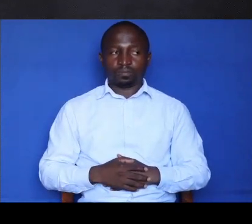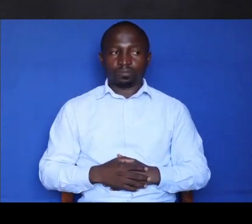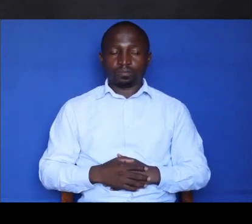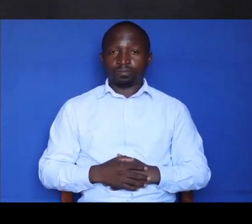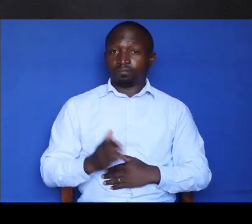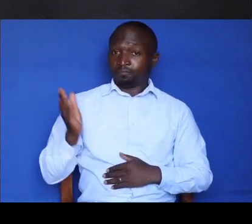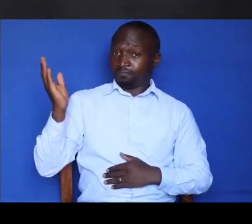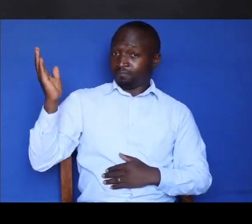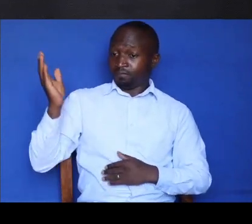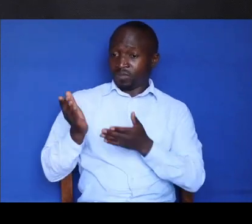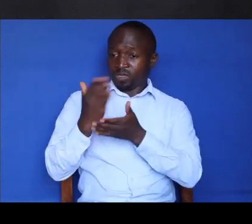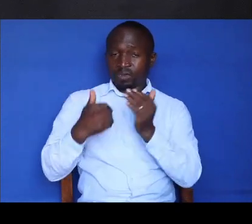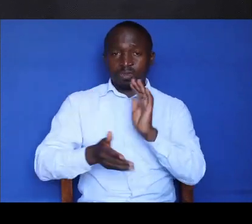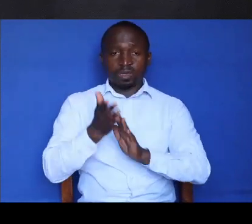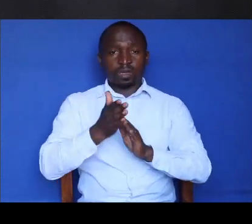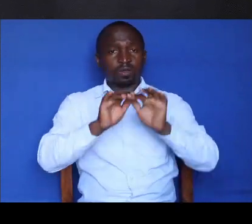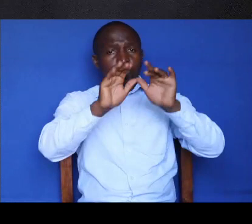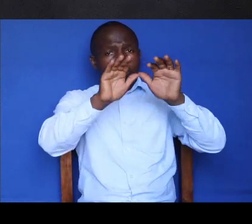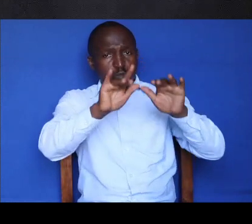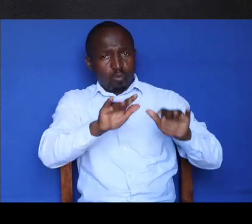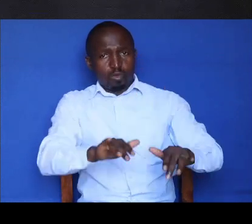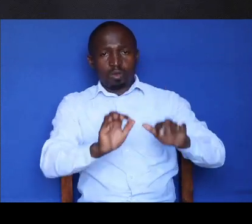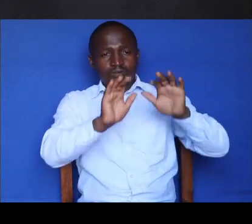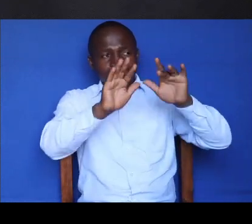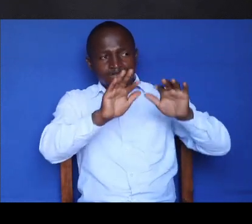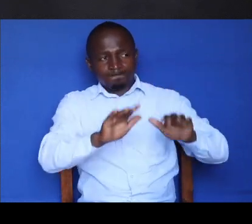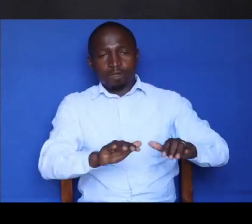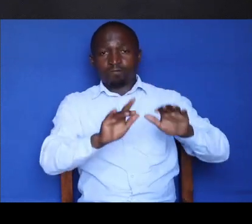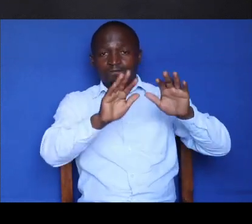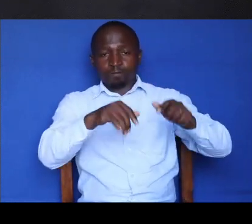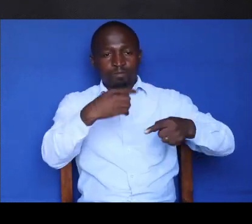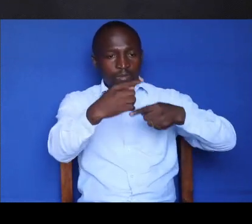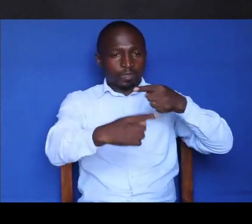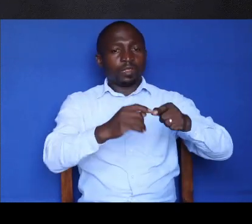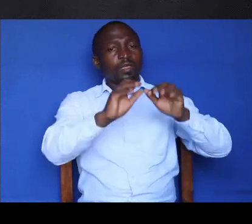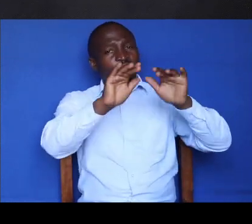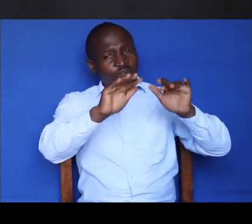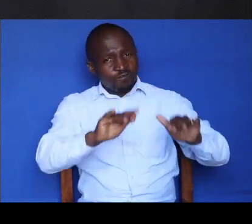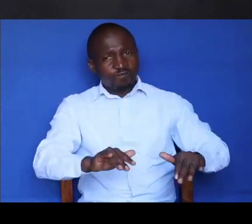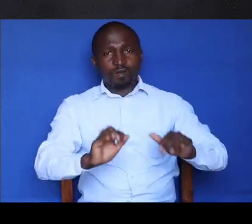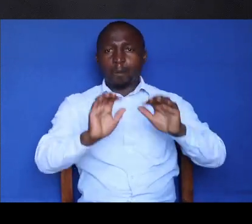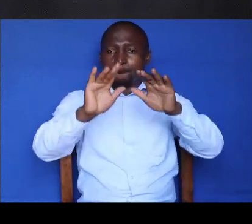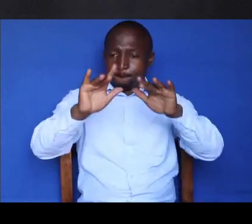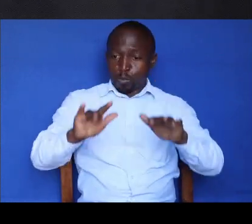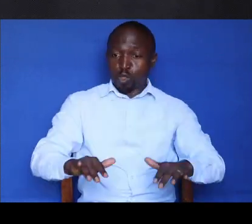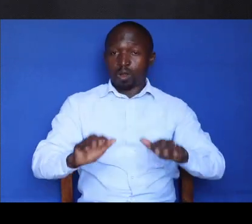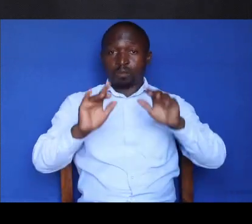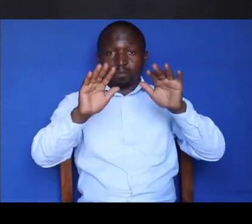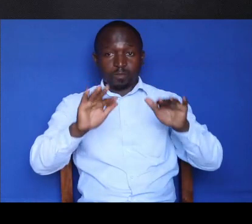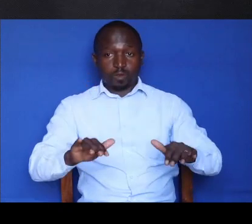As this part eroded, as this part progressively eroded, may